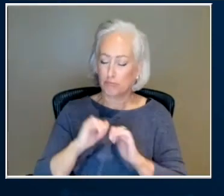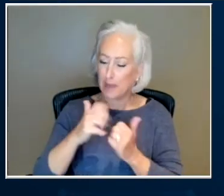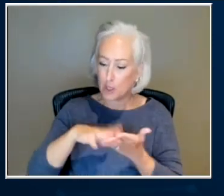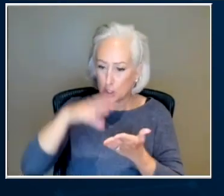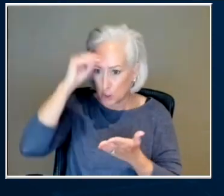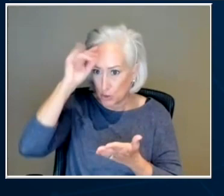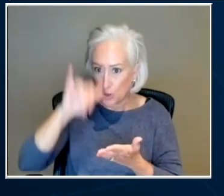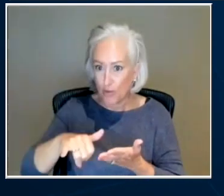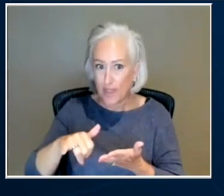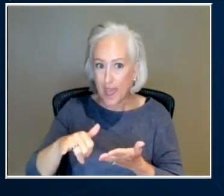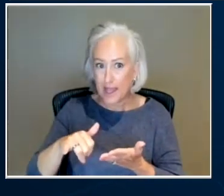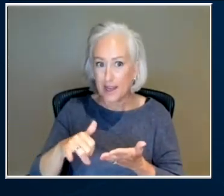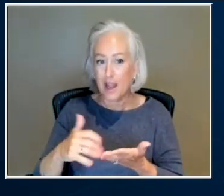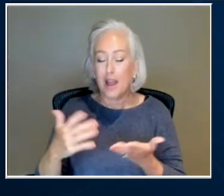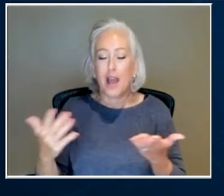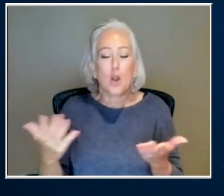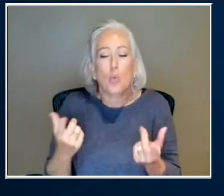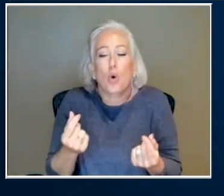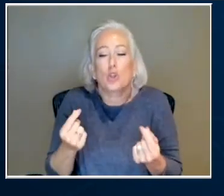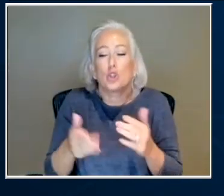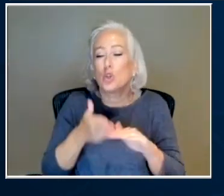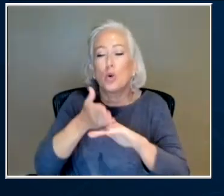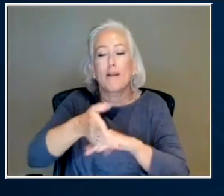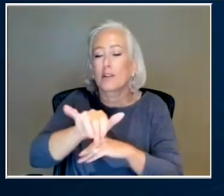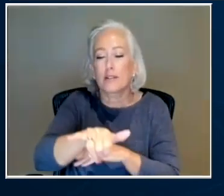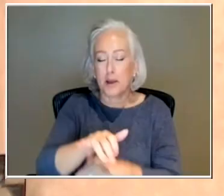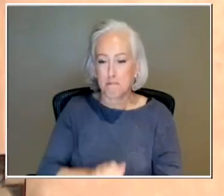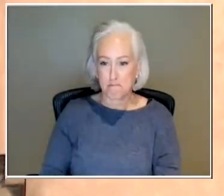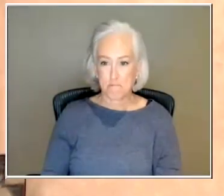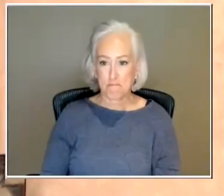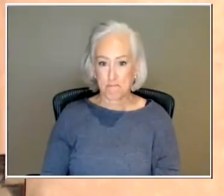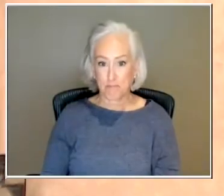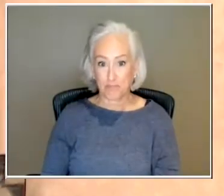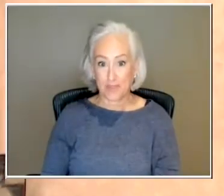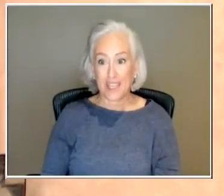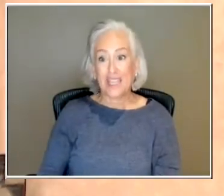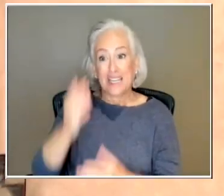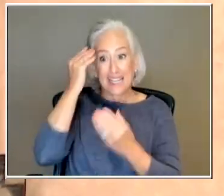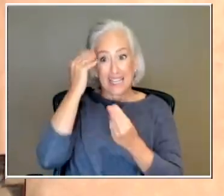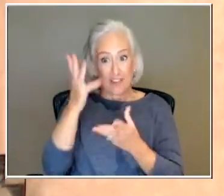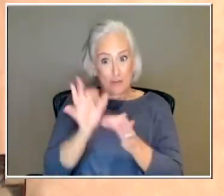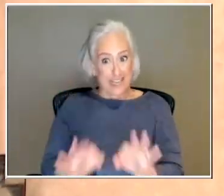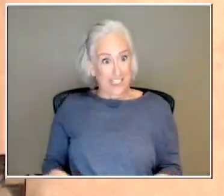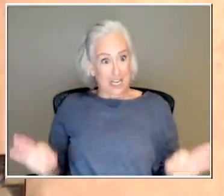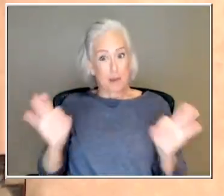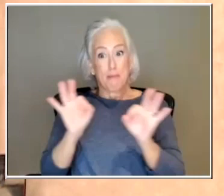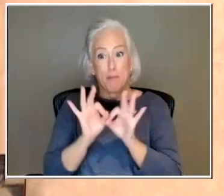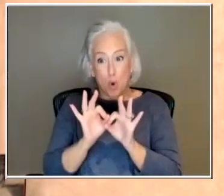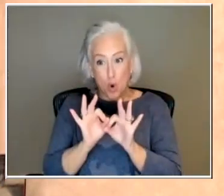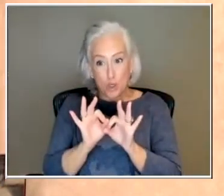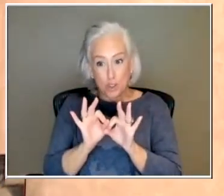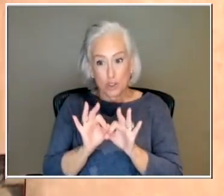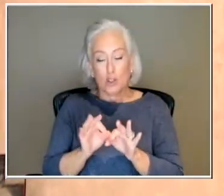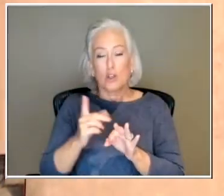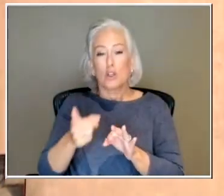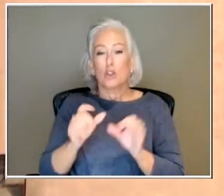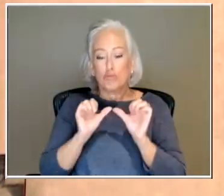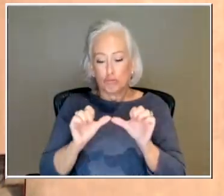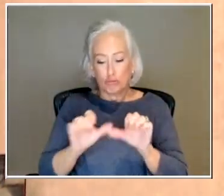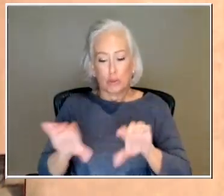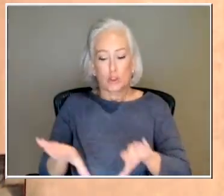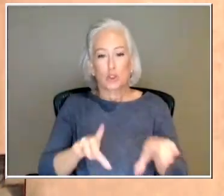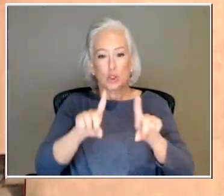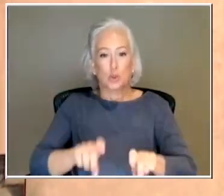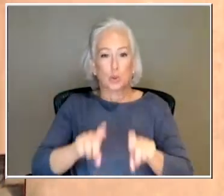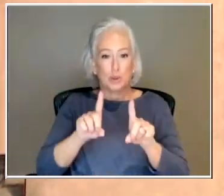what were those next steps? Well, again, the information is so important. So you keep getting your test. In my case, I had tests